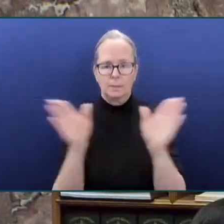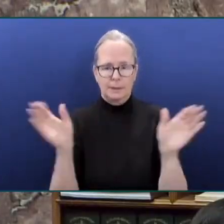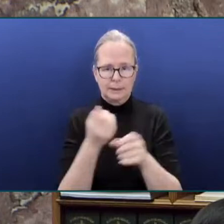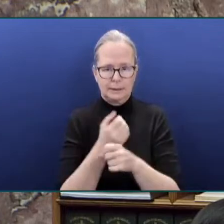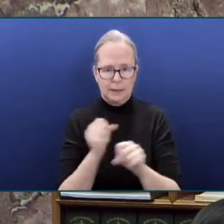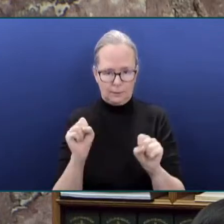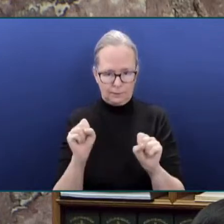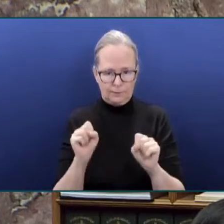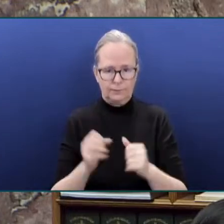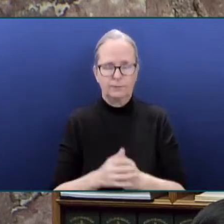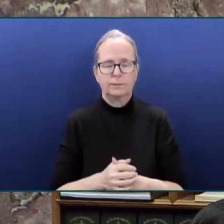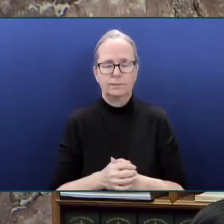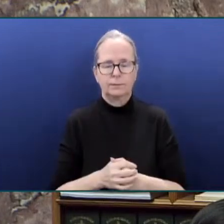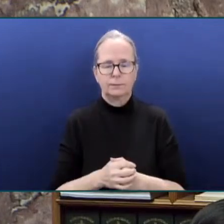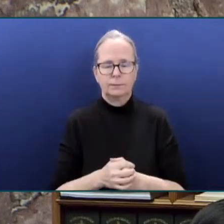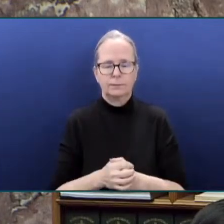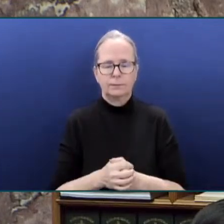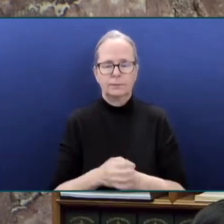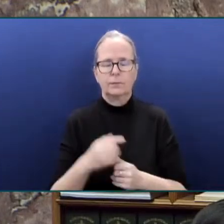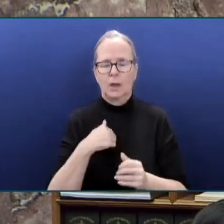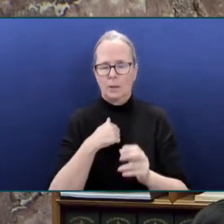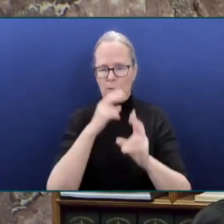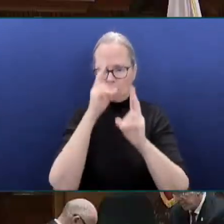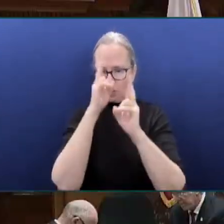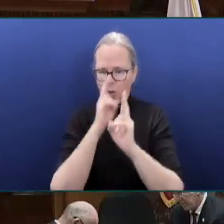the Lieutenant Governor.